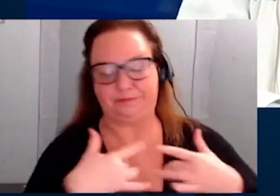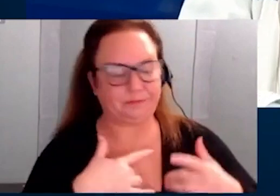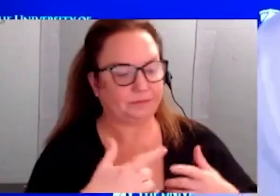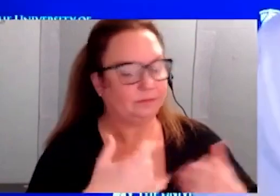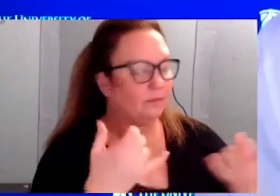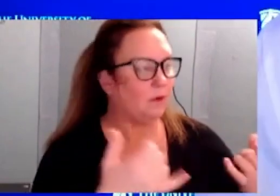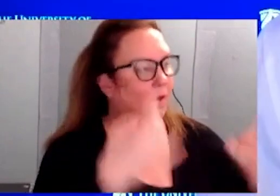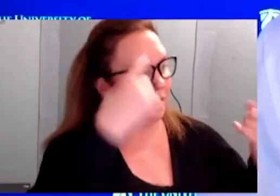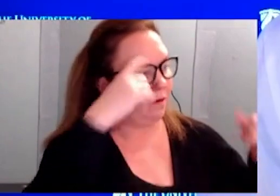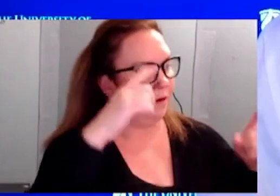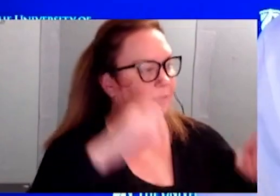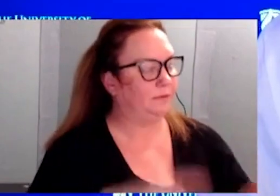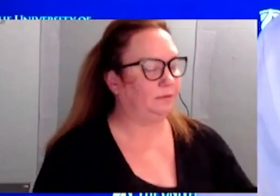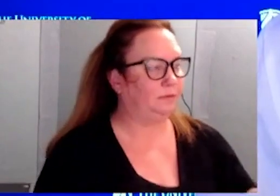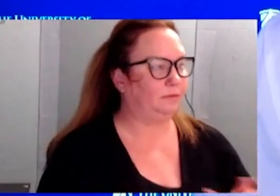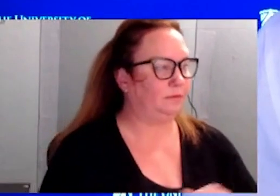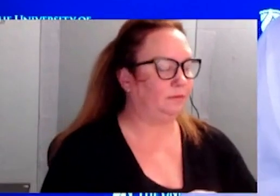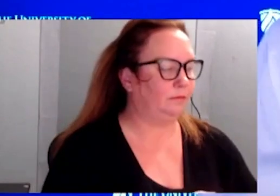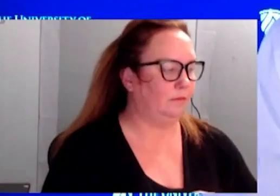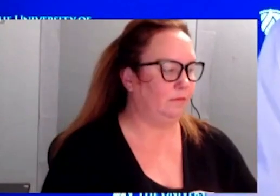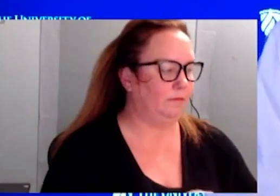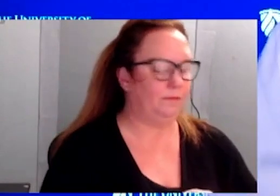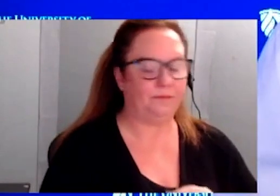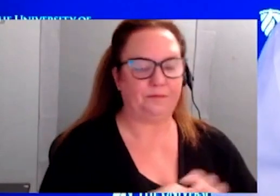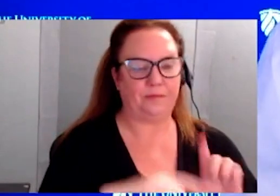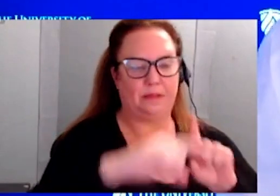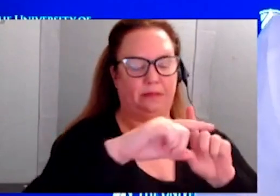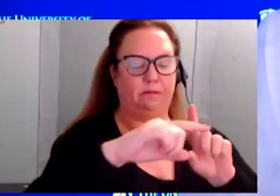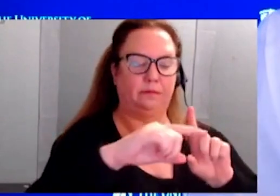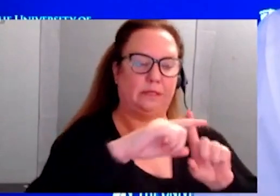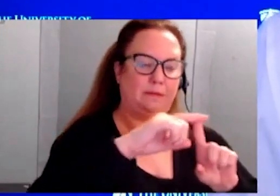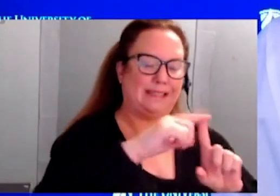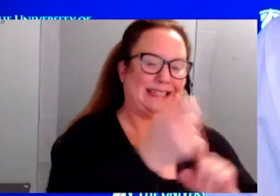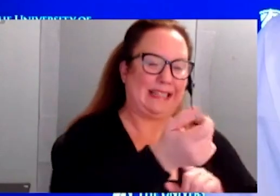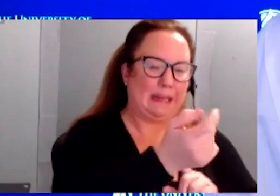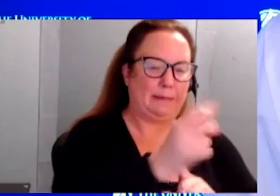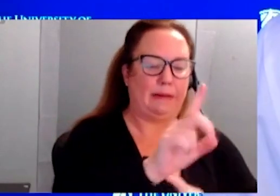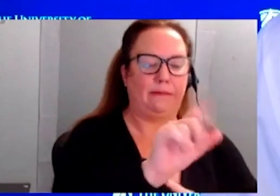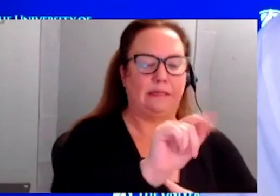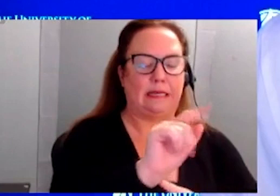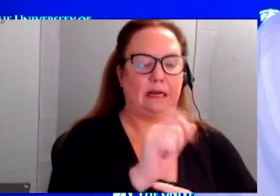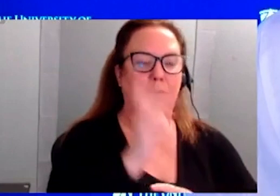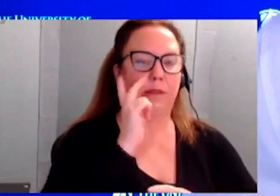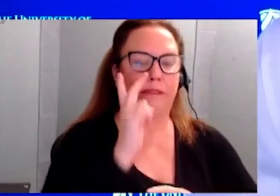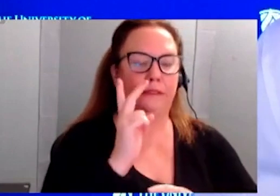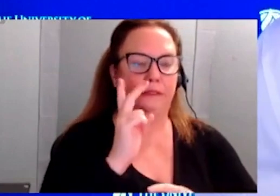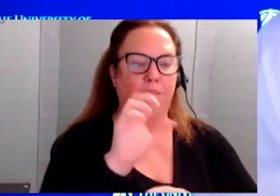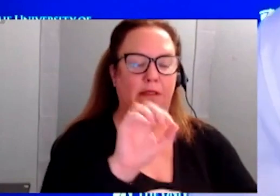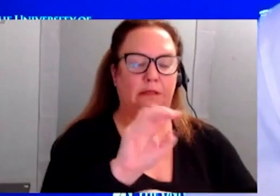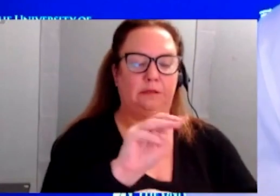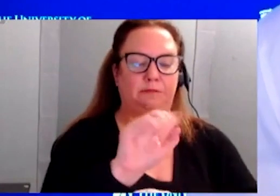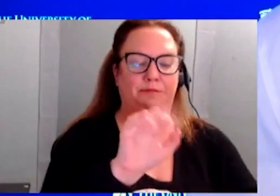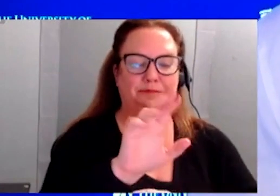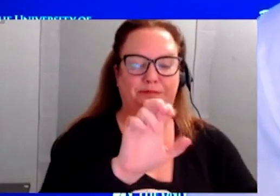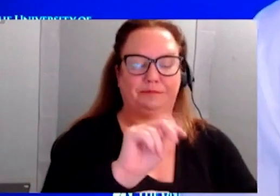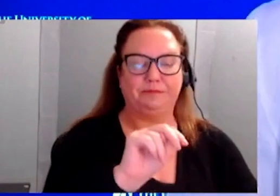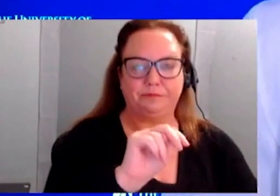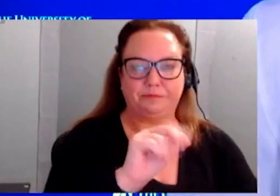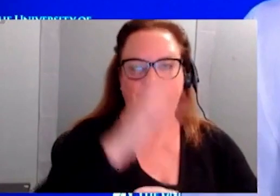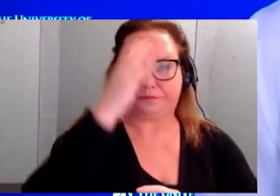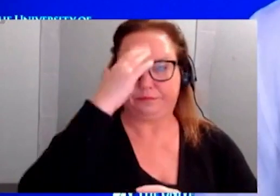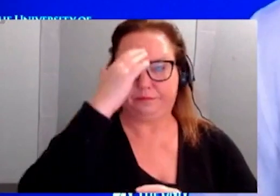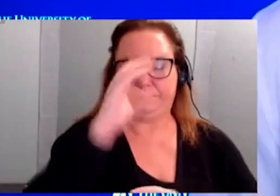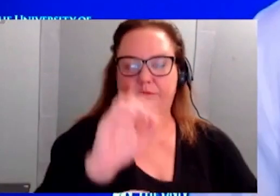the paucity of data, with the little amount of data that we have. If it's still an Omicron, we know that really